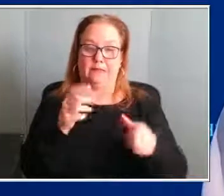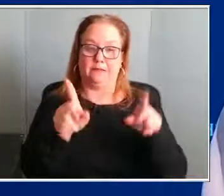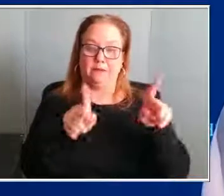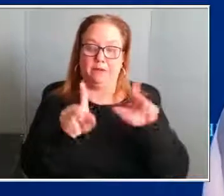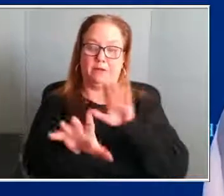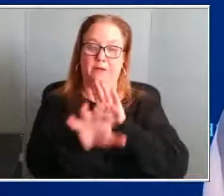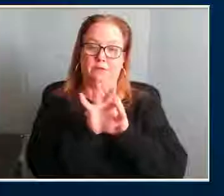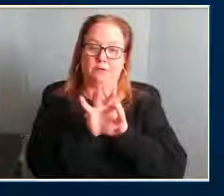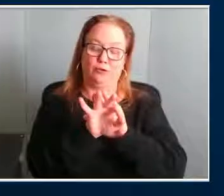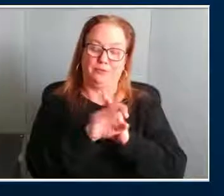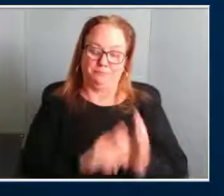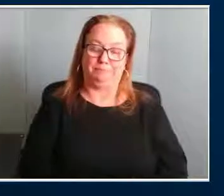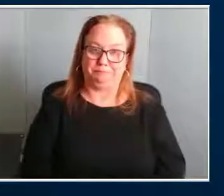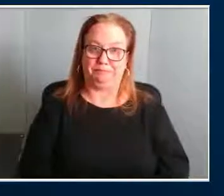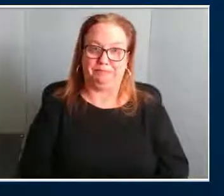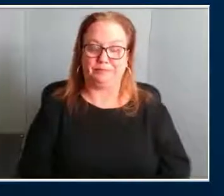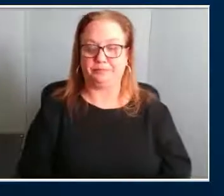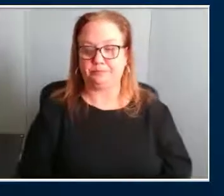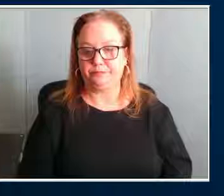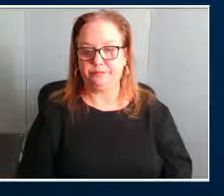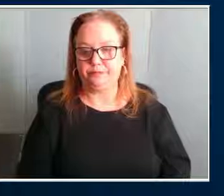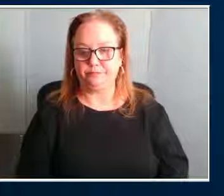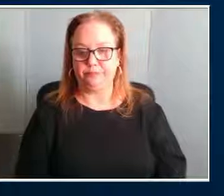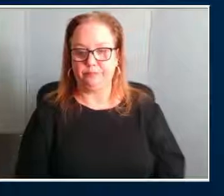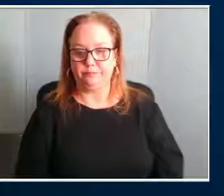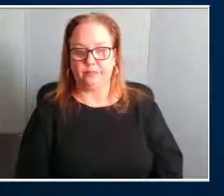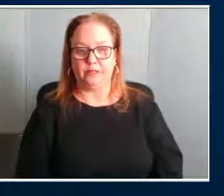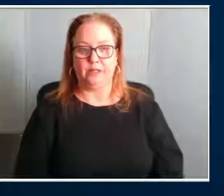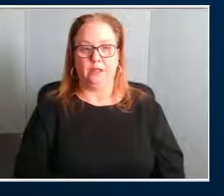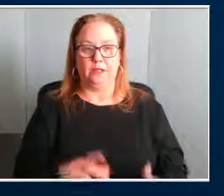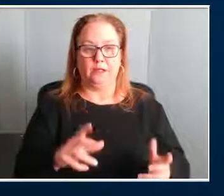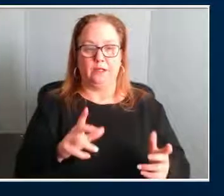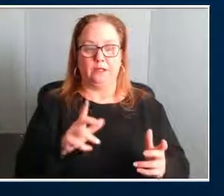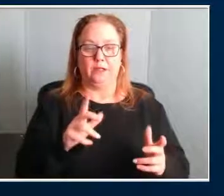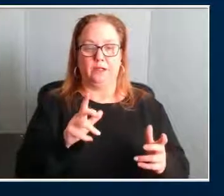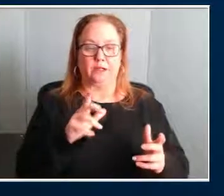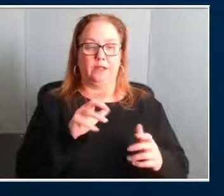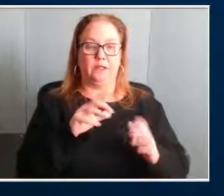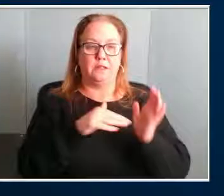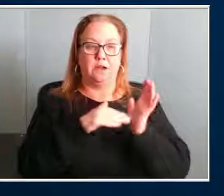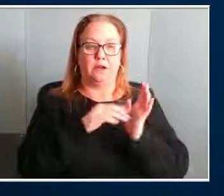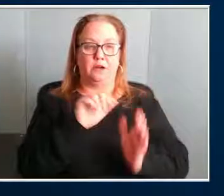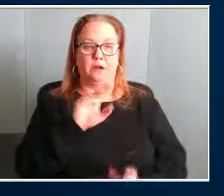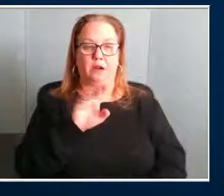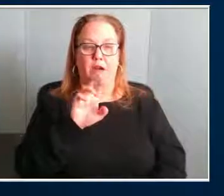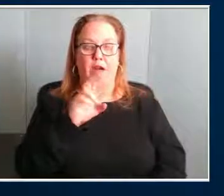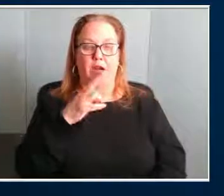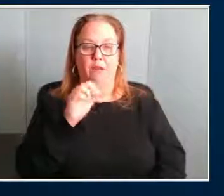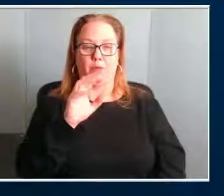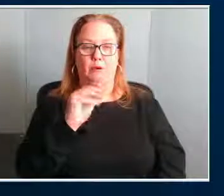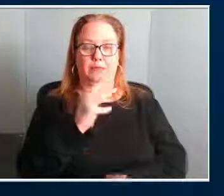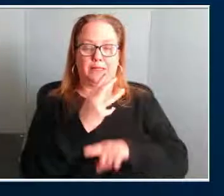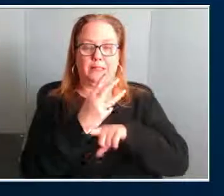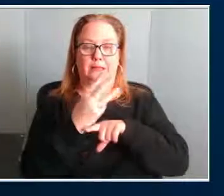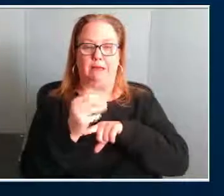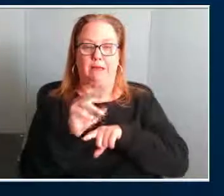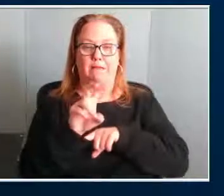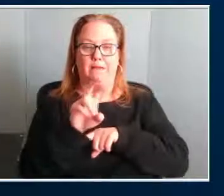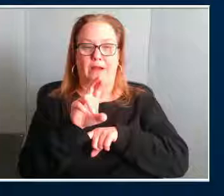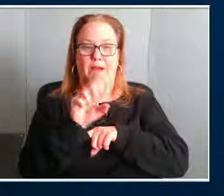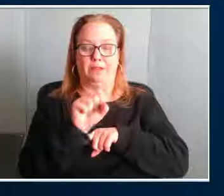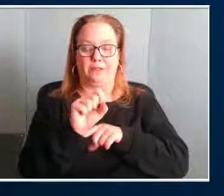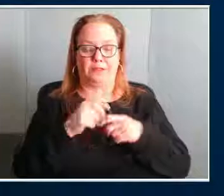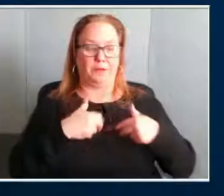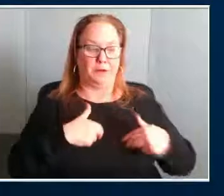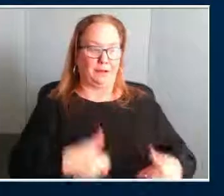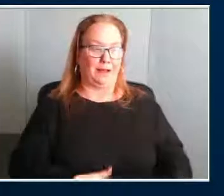as well. And just to say, I don't think there's any day on the immediate horizon that Dr. Abraham's going to be able to suck out viruses from her body. Just kidding. Made